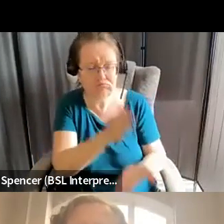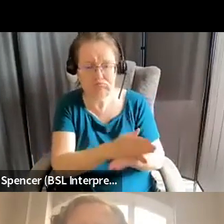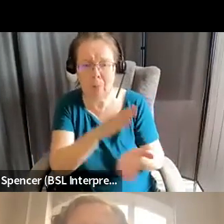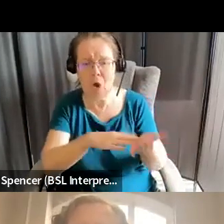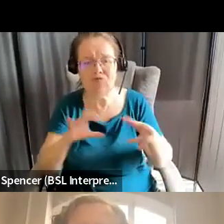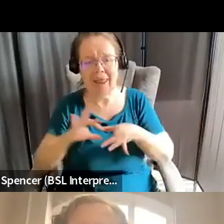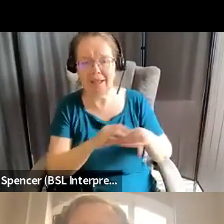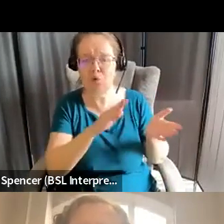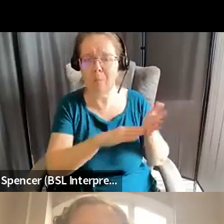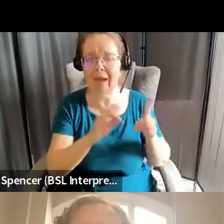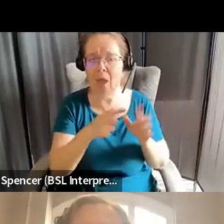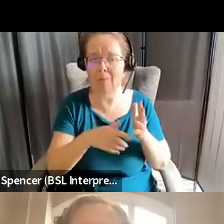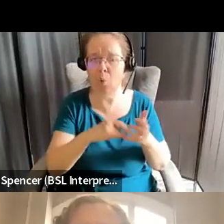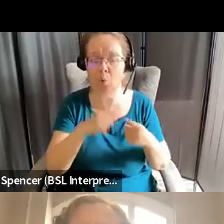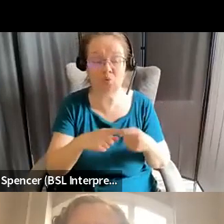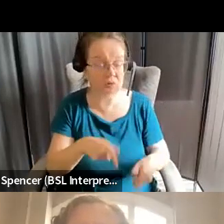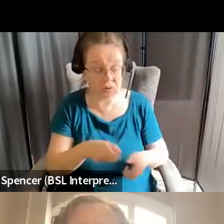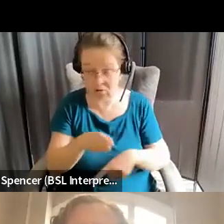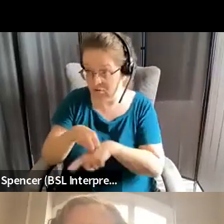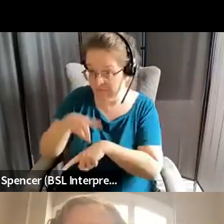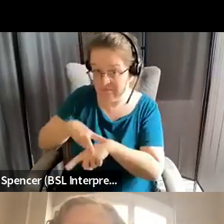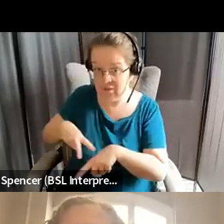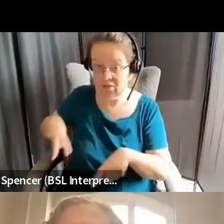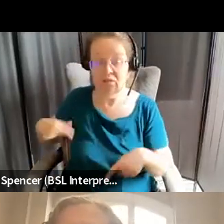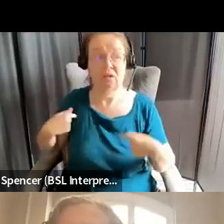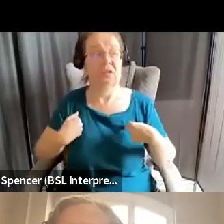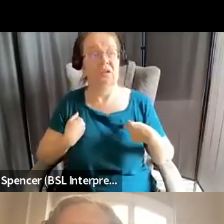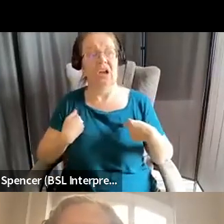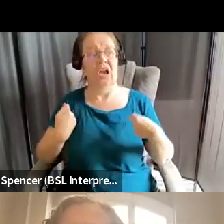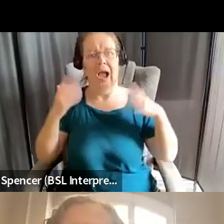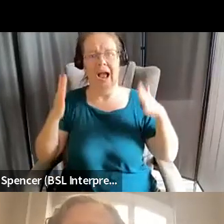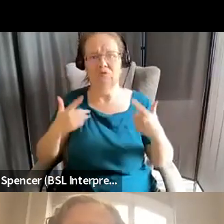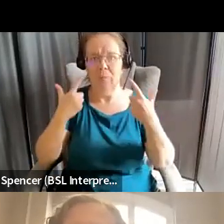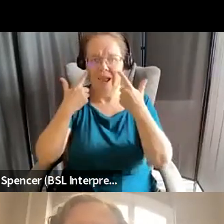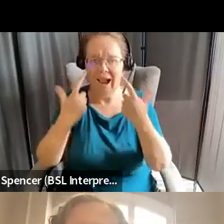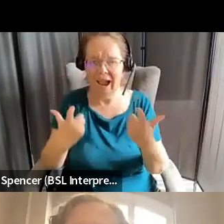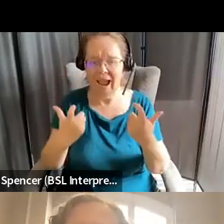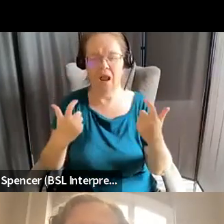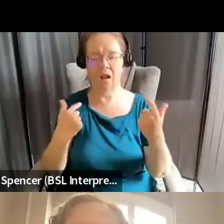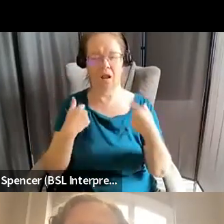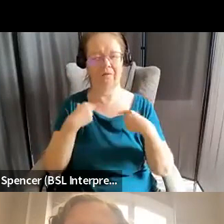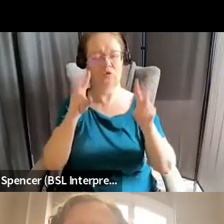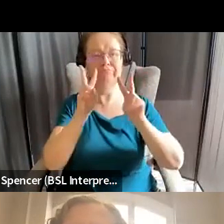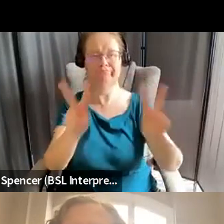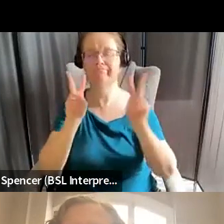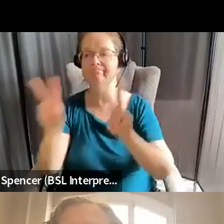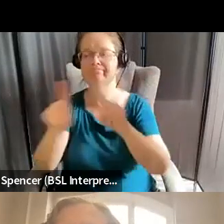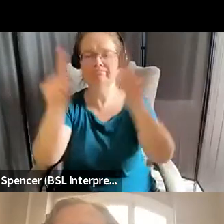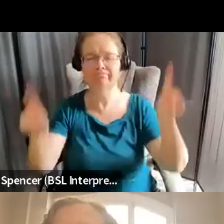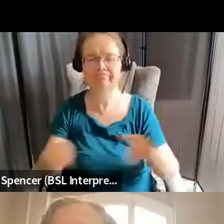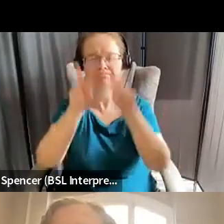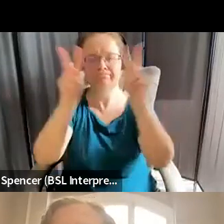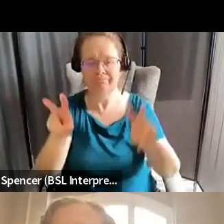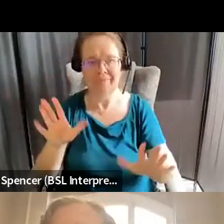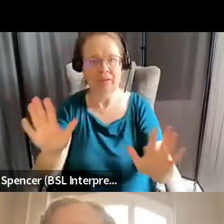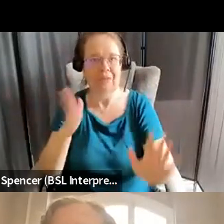is probably the thing that I have to be very careful when I'm consuming content,